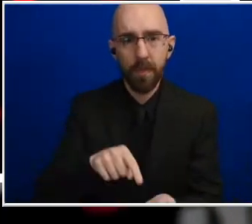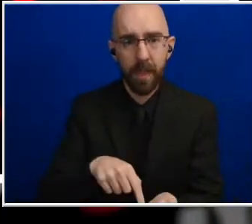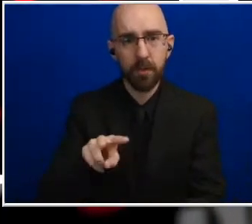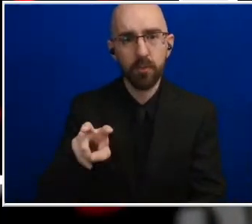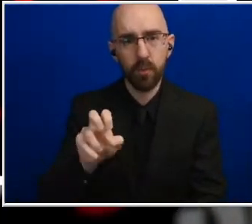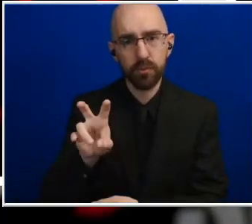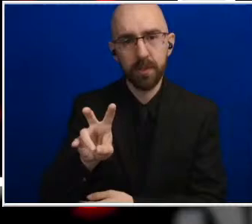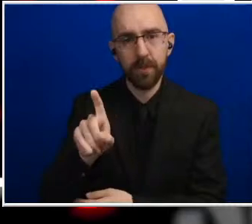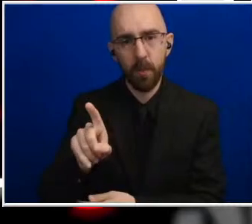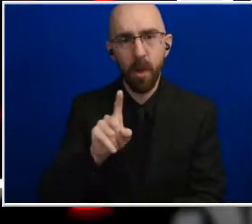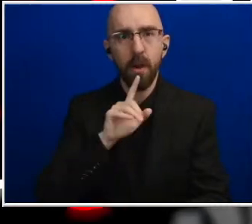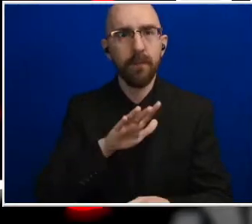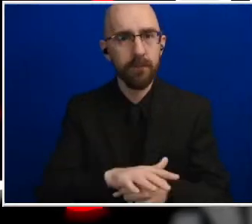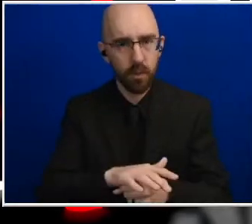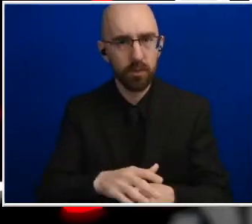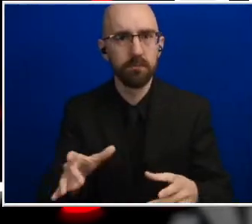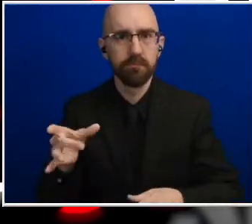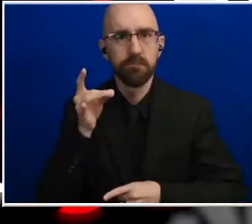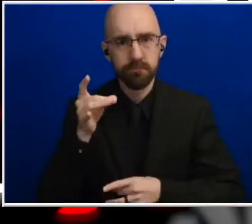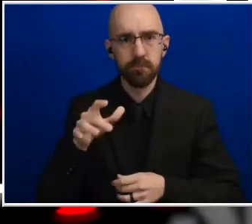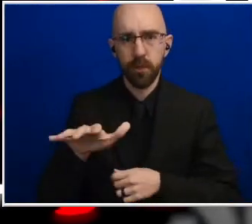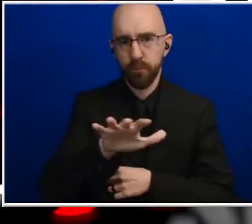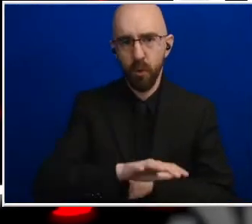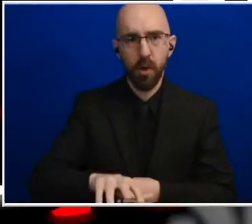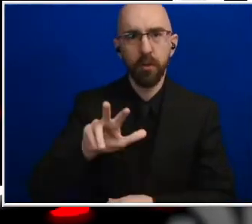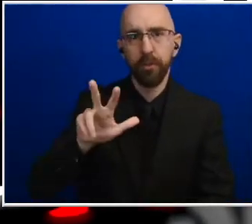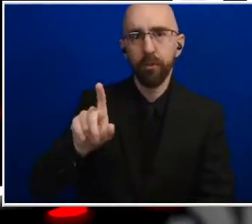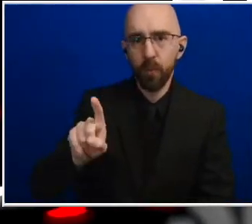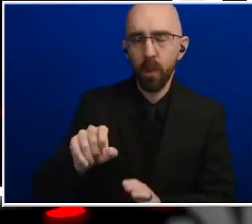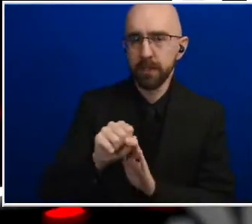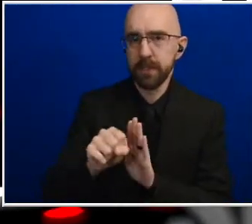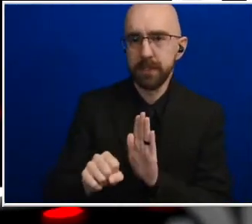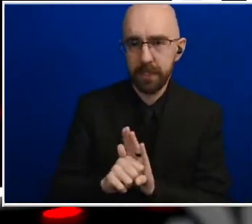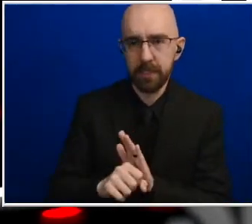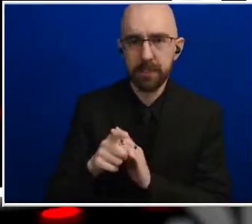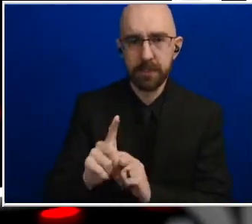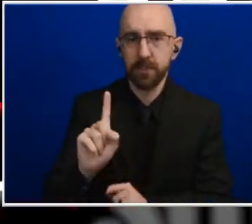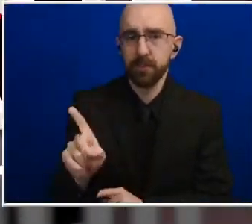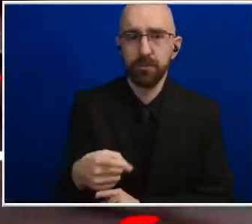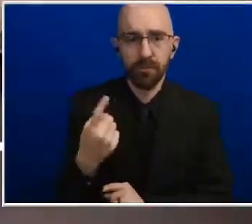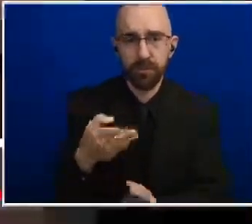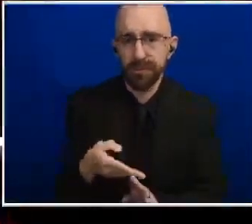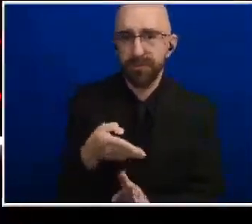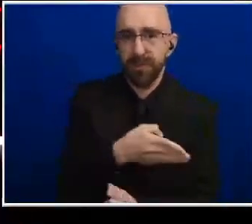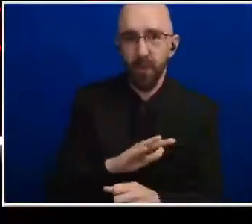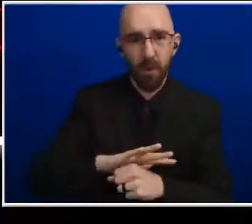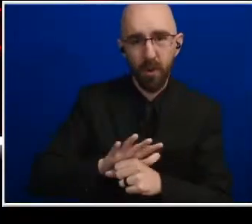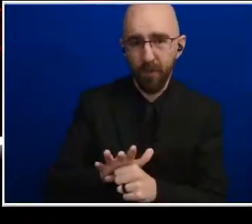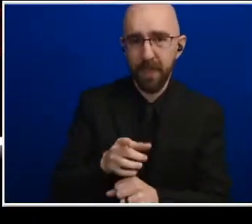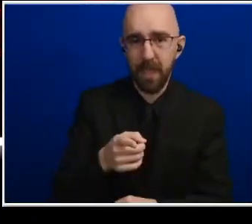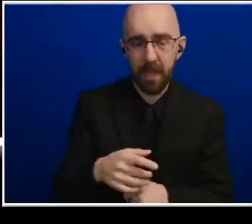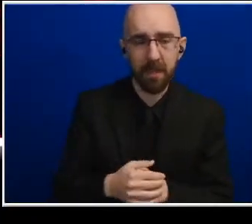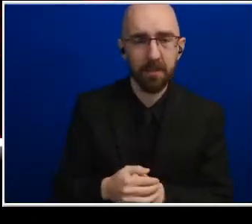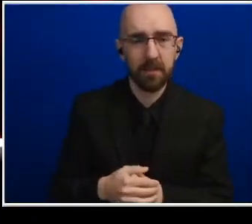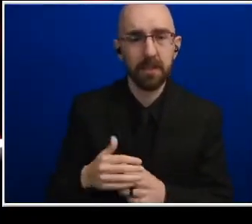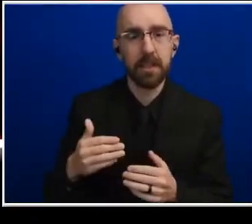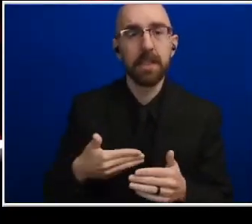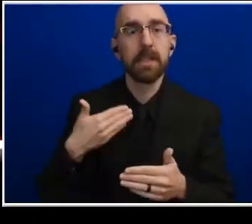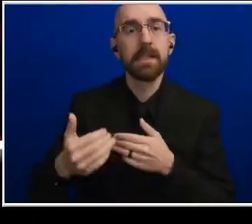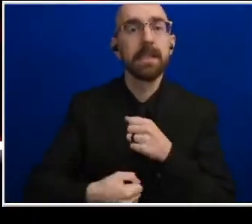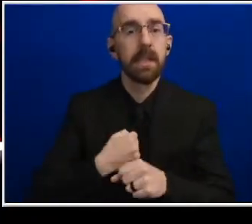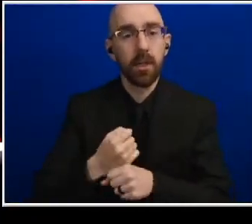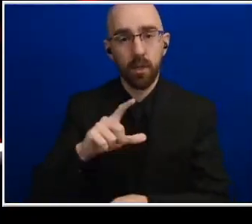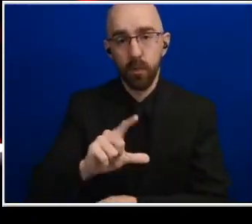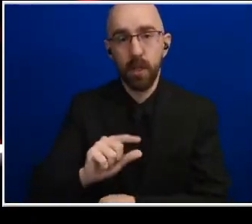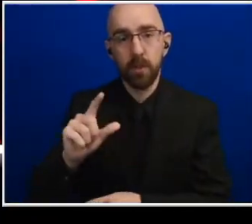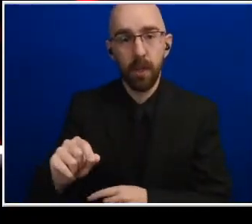1,271 cases across 31 states, and this was just before COVID hit. Then next year, in 2020, the number of